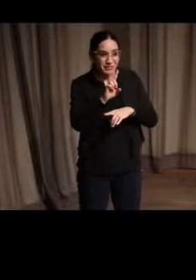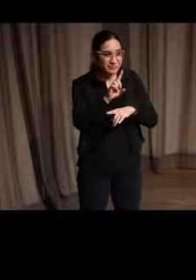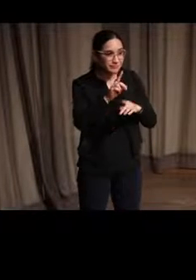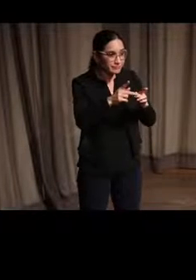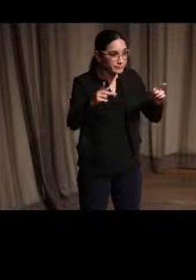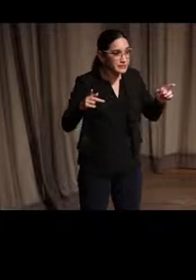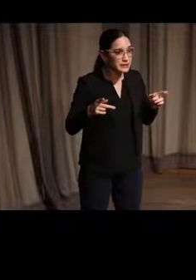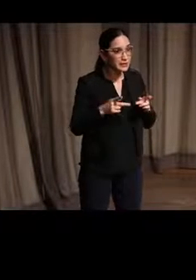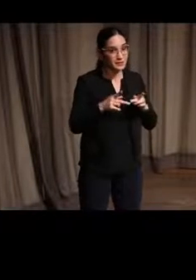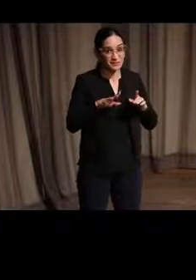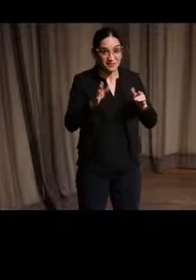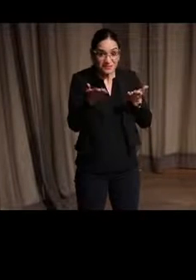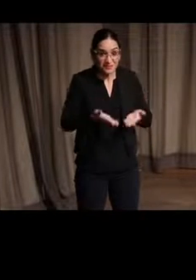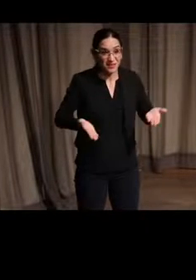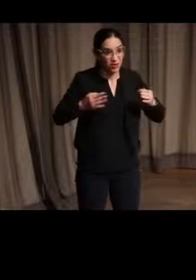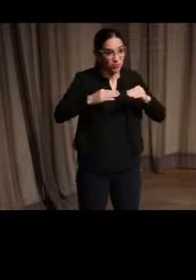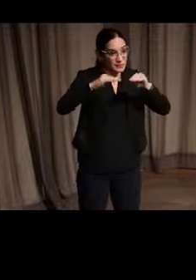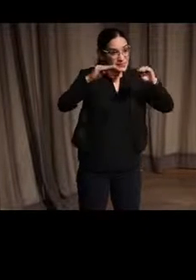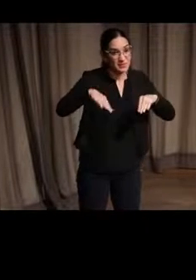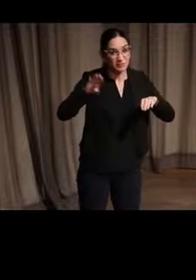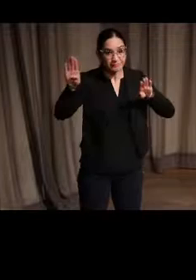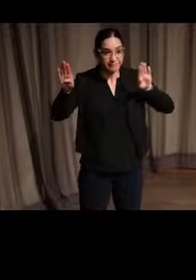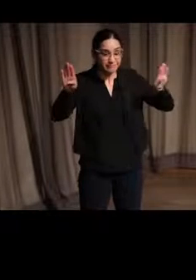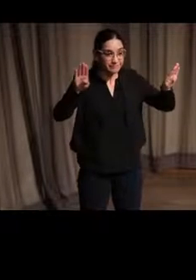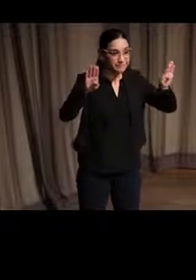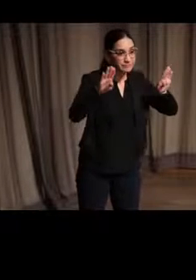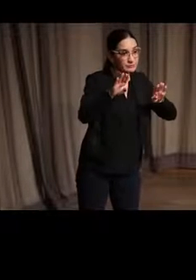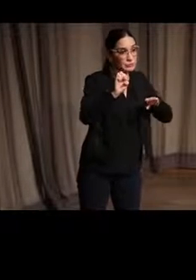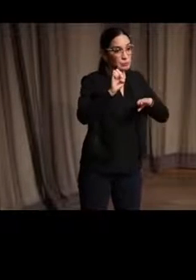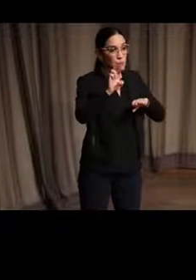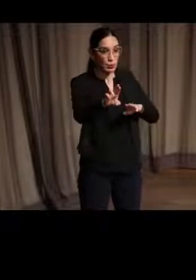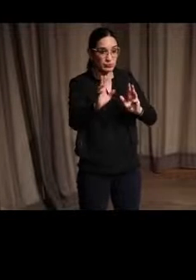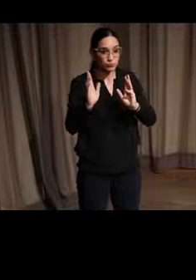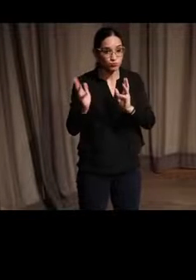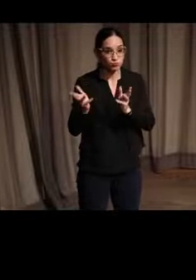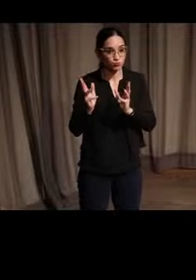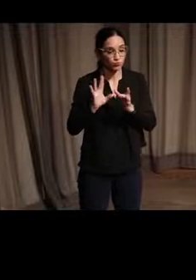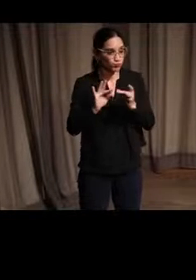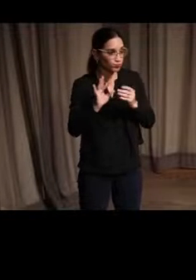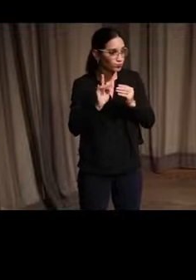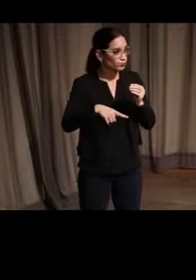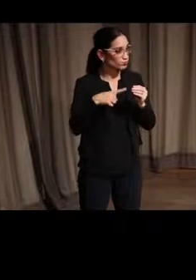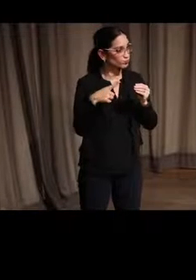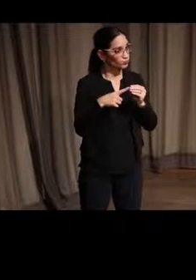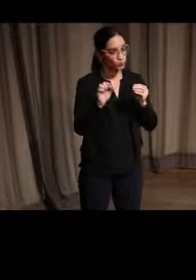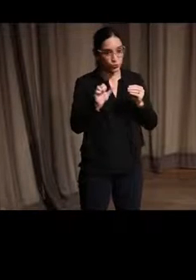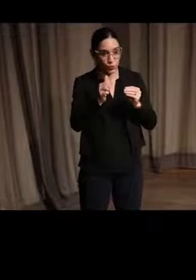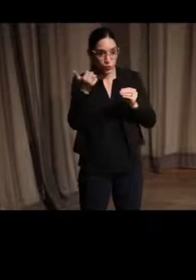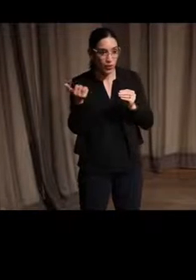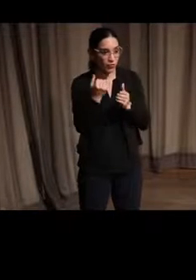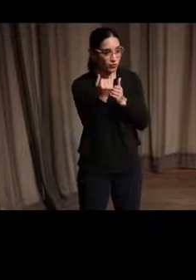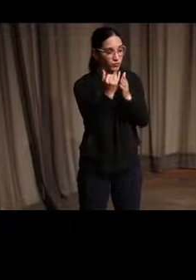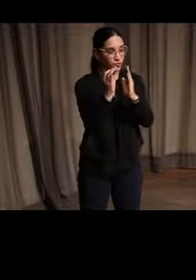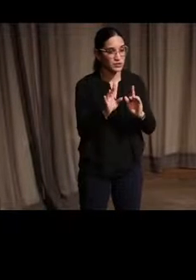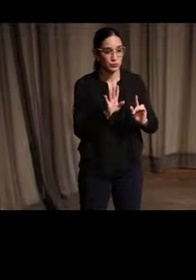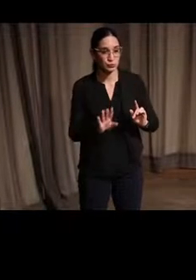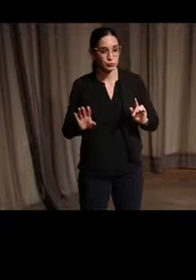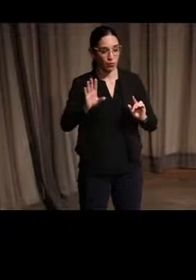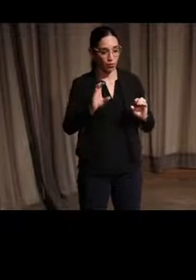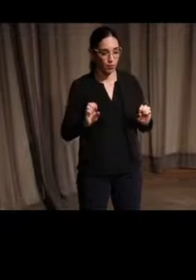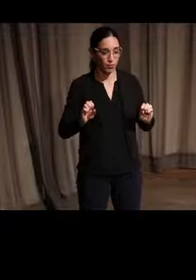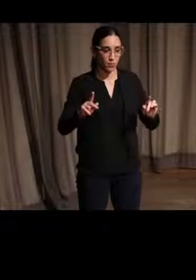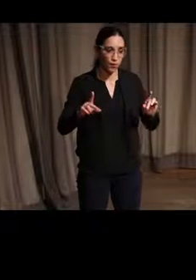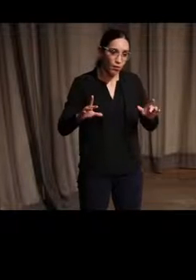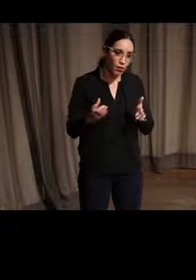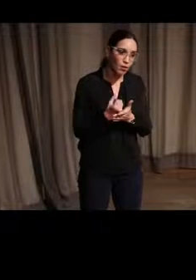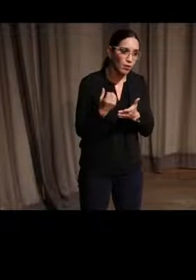on our concrete walls, or you're seeing it in a group show in conversation with other artists, right? So you have the opportunity to kind of recontextualize art